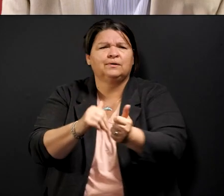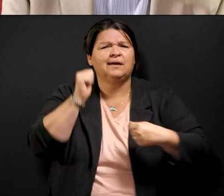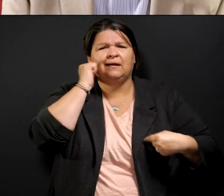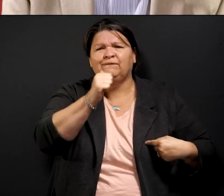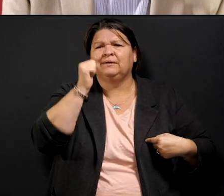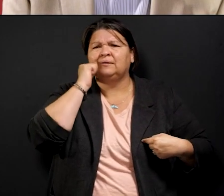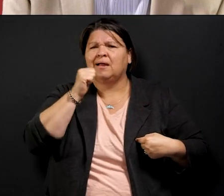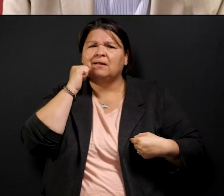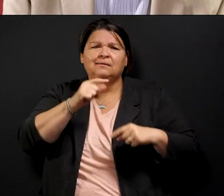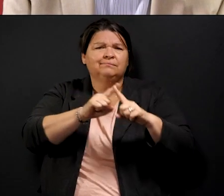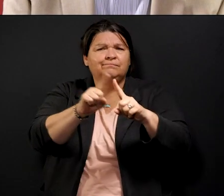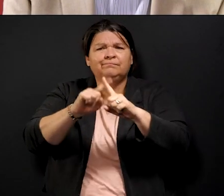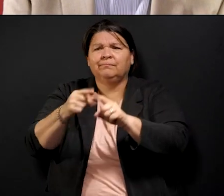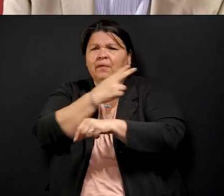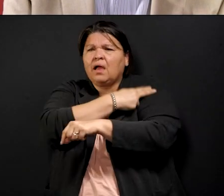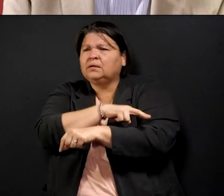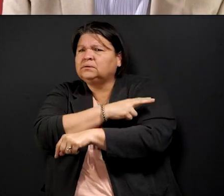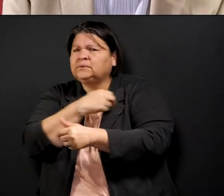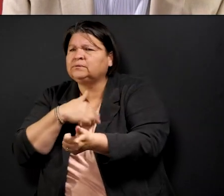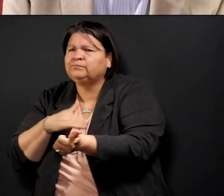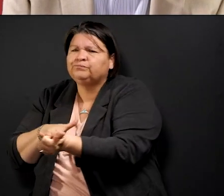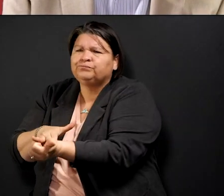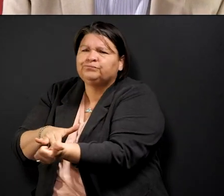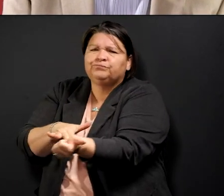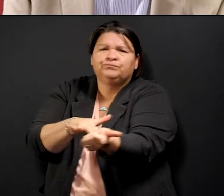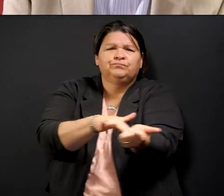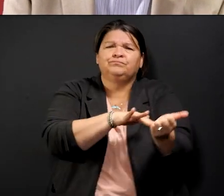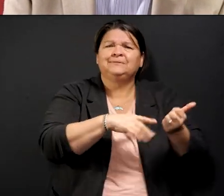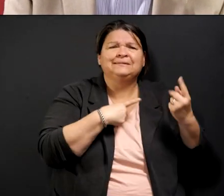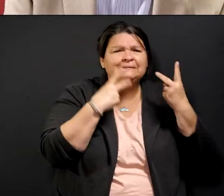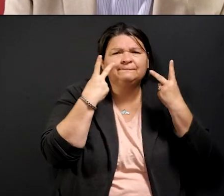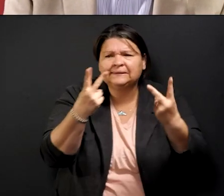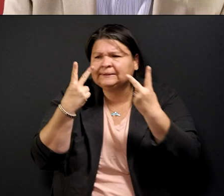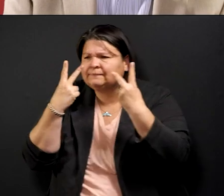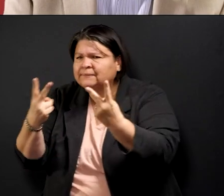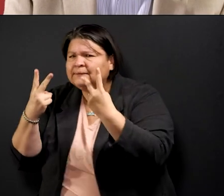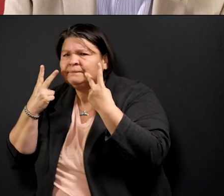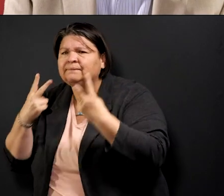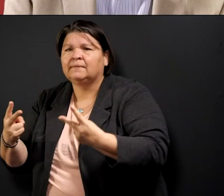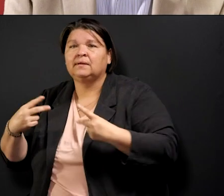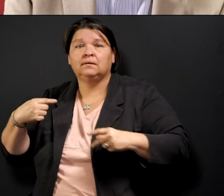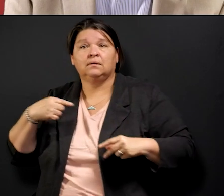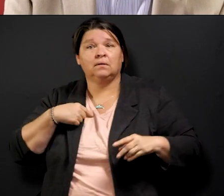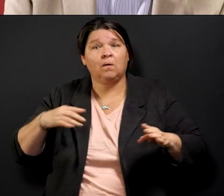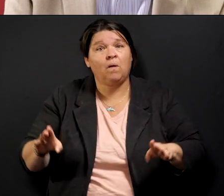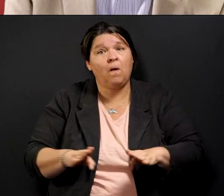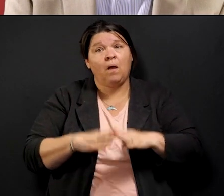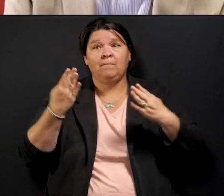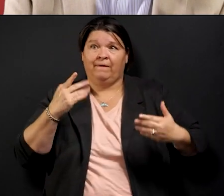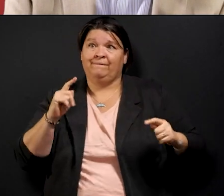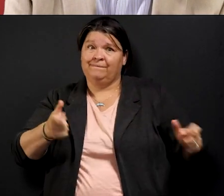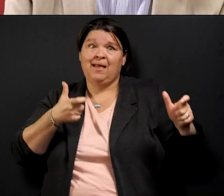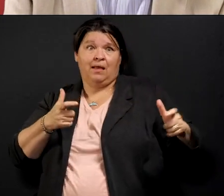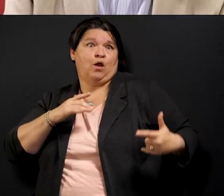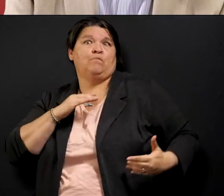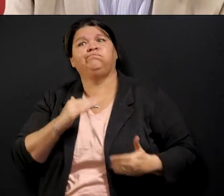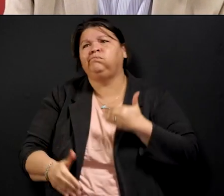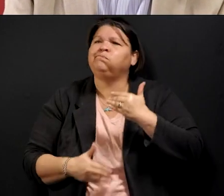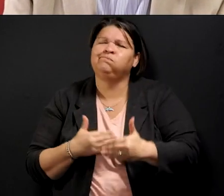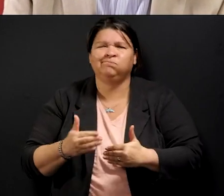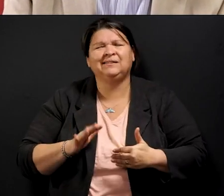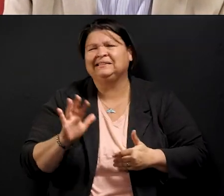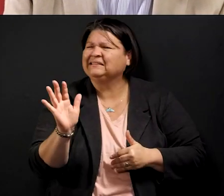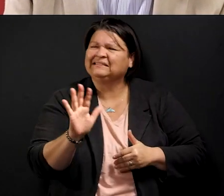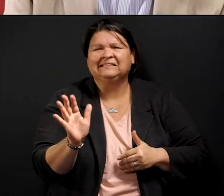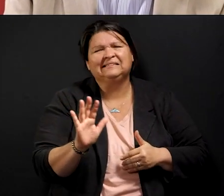We want to see any kind of reopening done in a slow, gradual process. It has to be done in a way that we can